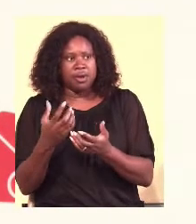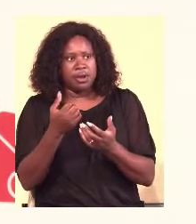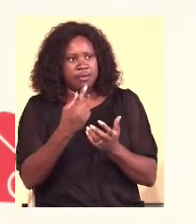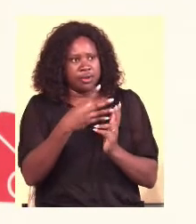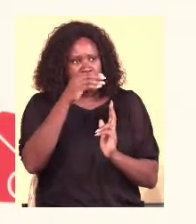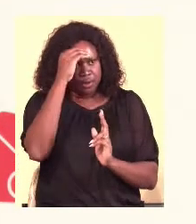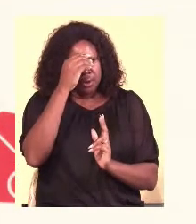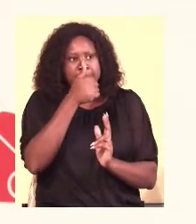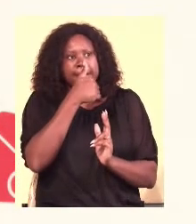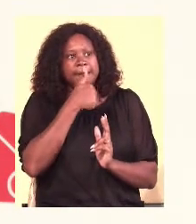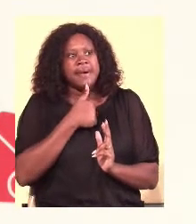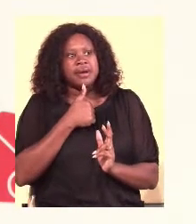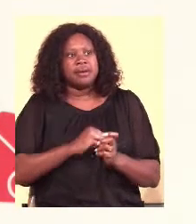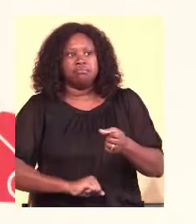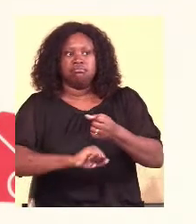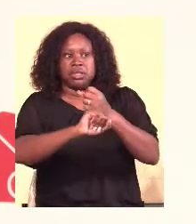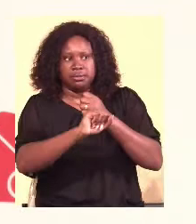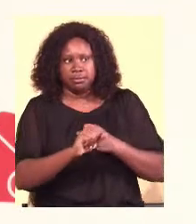who are privately funded.